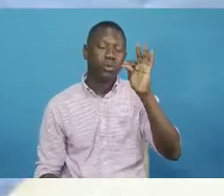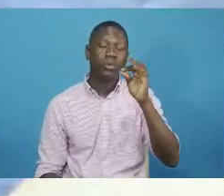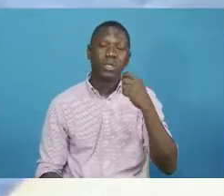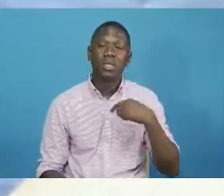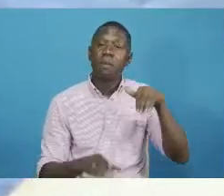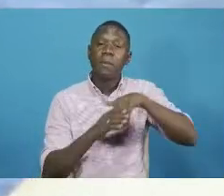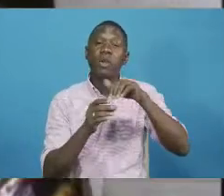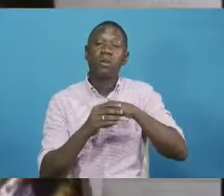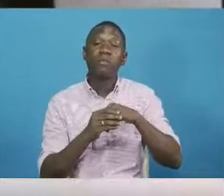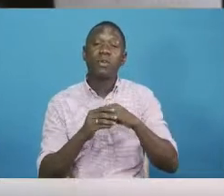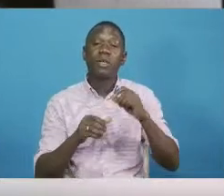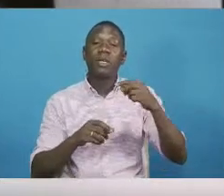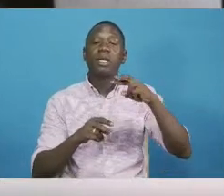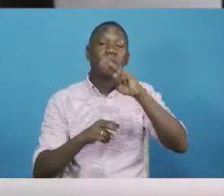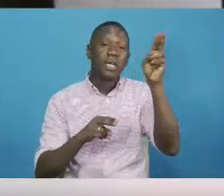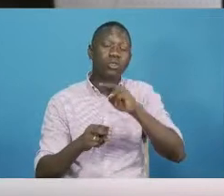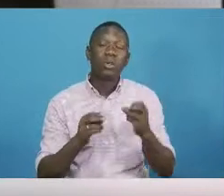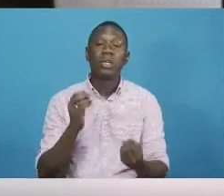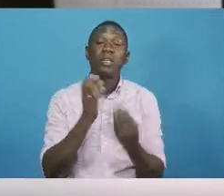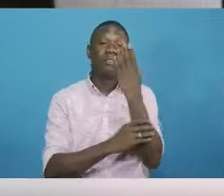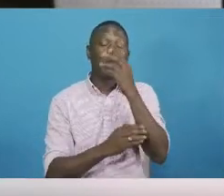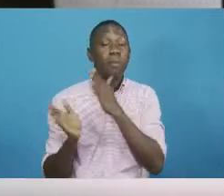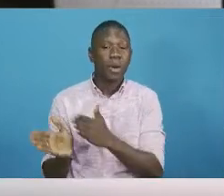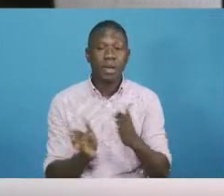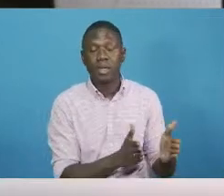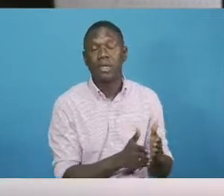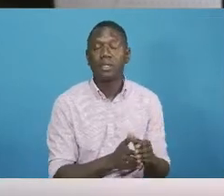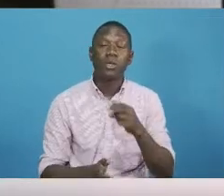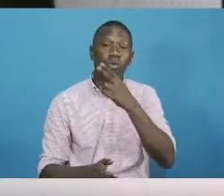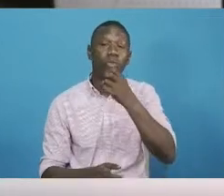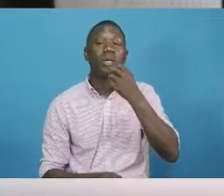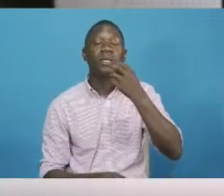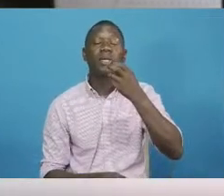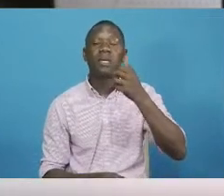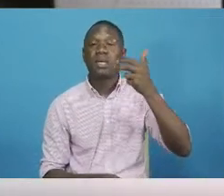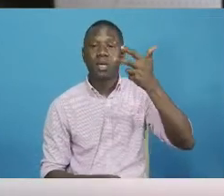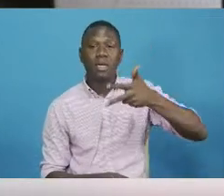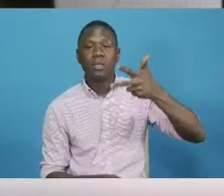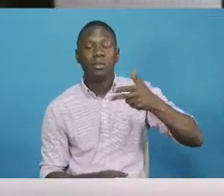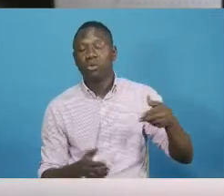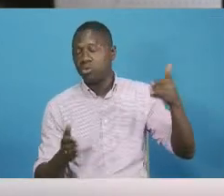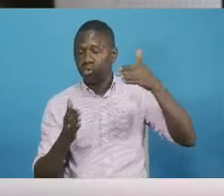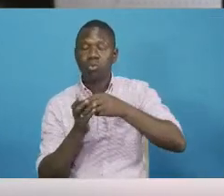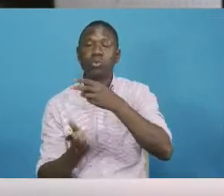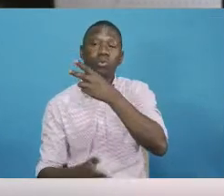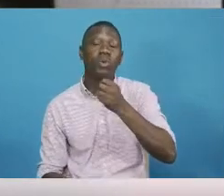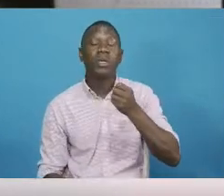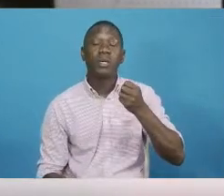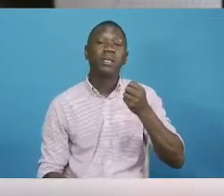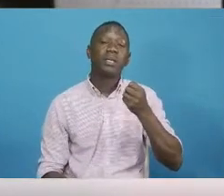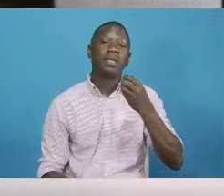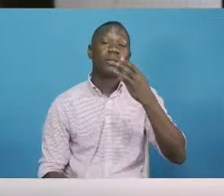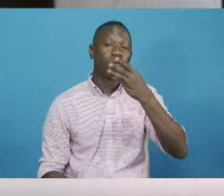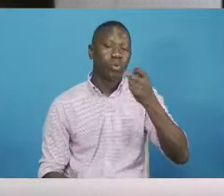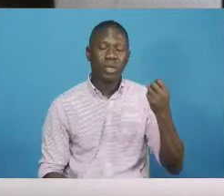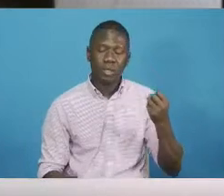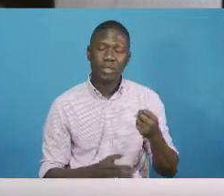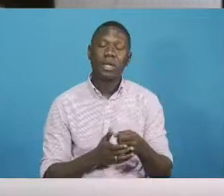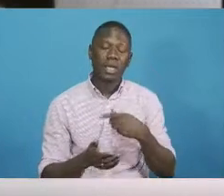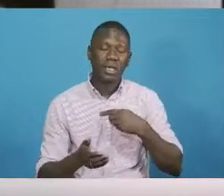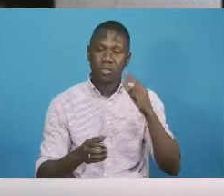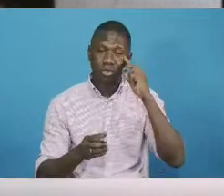to 2021. The United Nations Declaration on Education for Sustainable Development has recommended that all